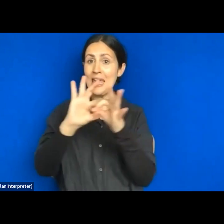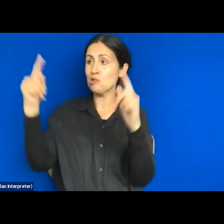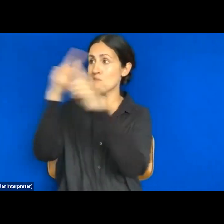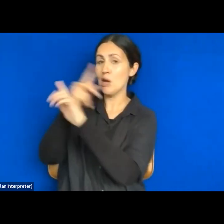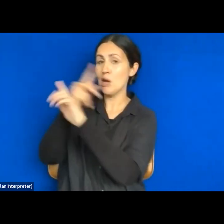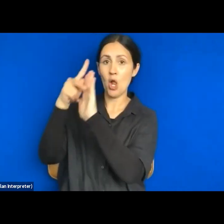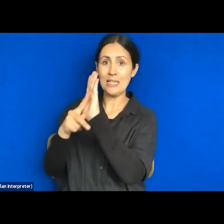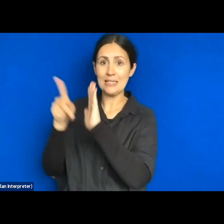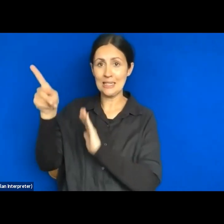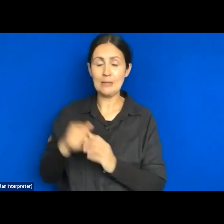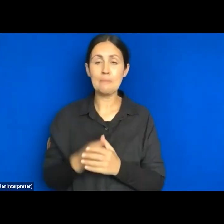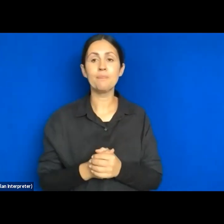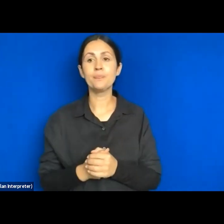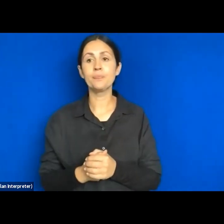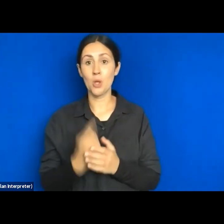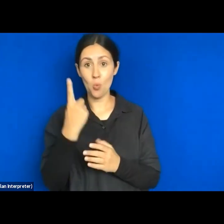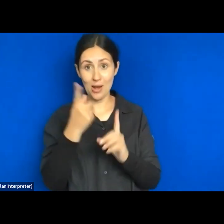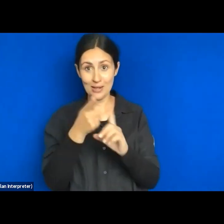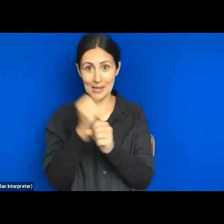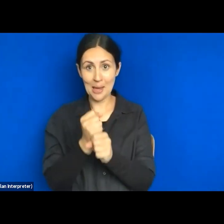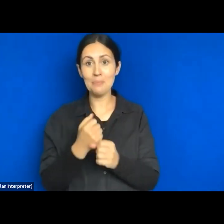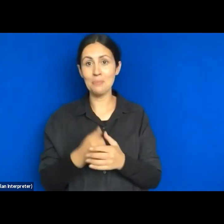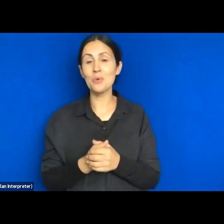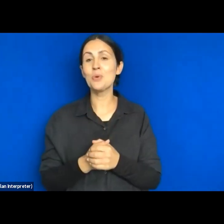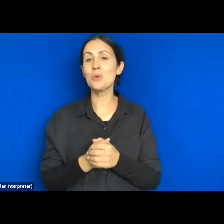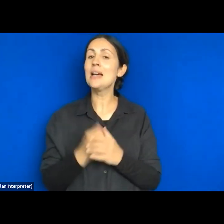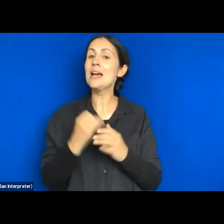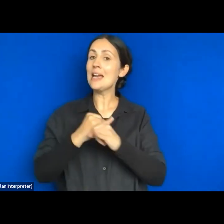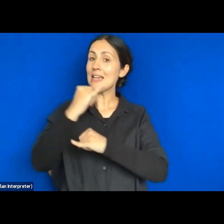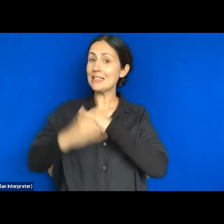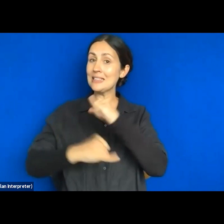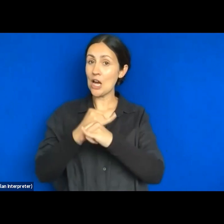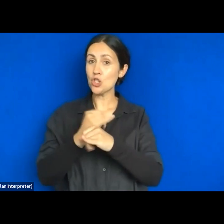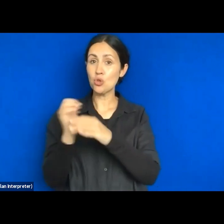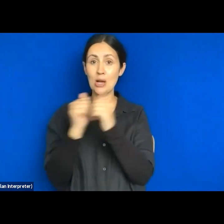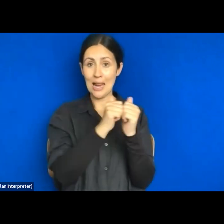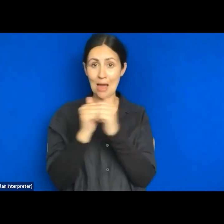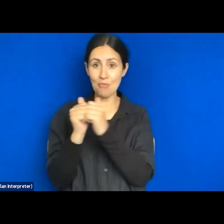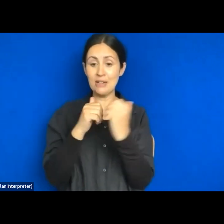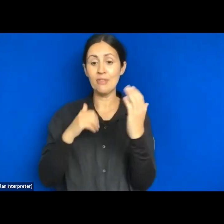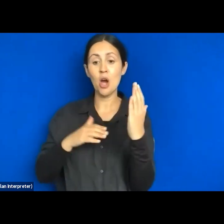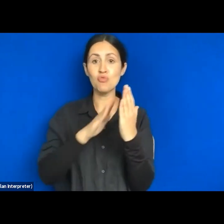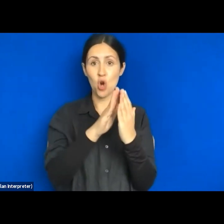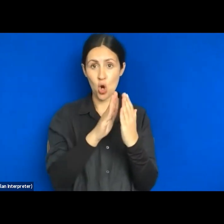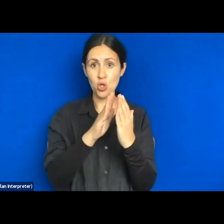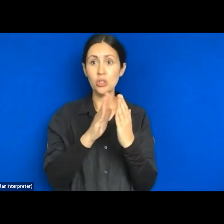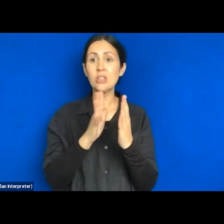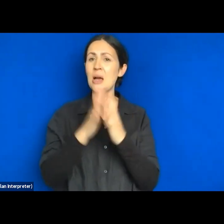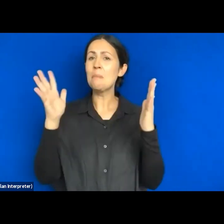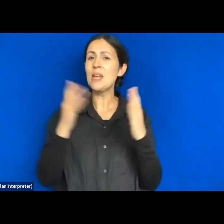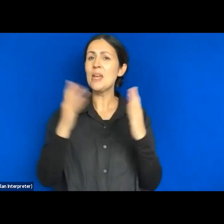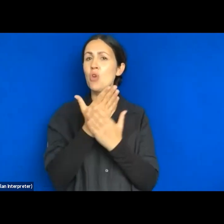one example of that is the international collaborative approach, which led to a landmark report published